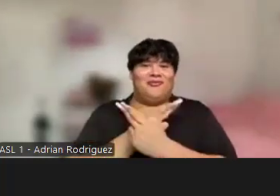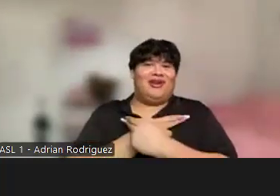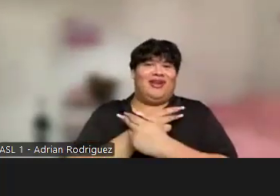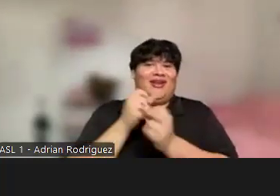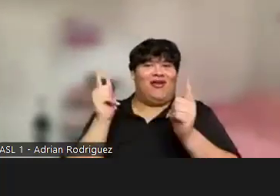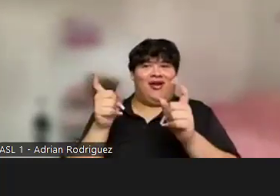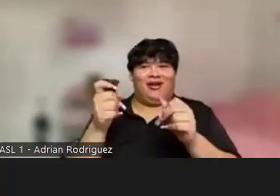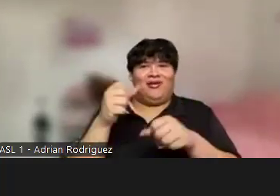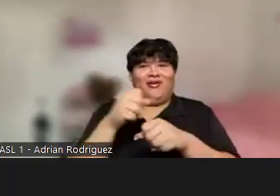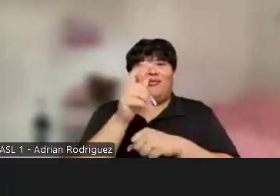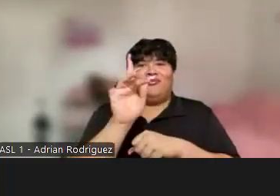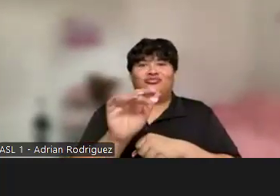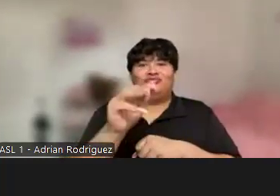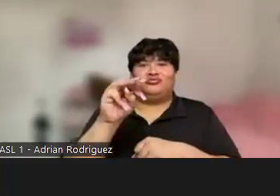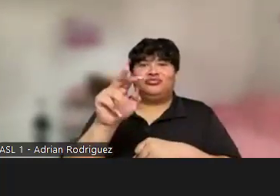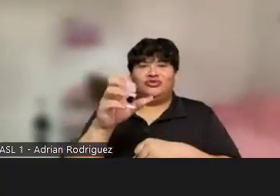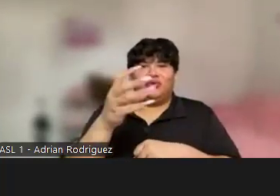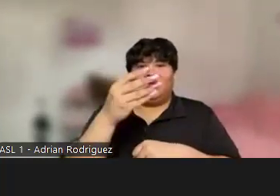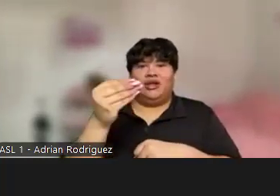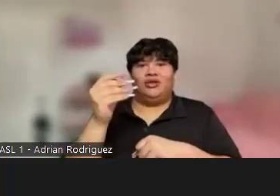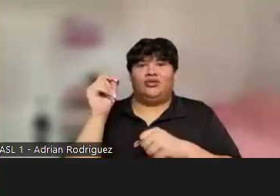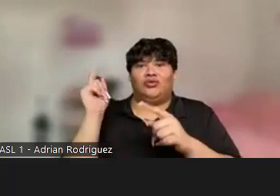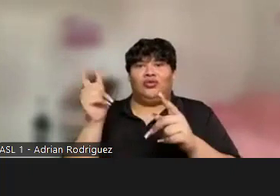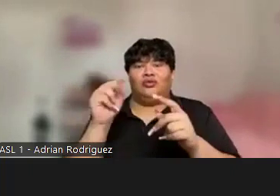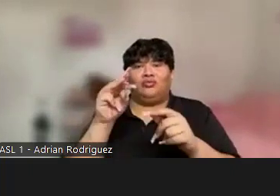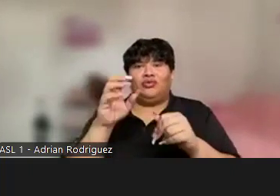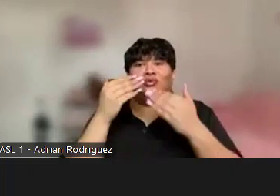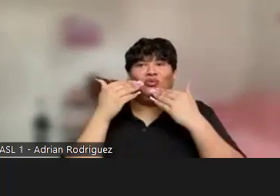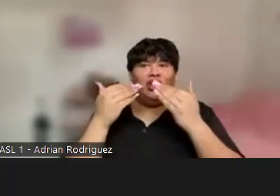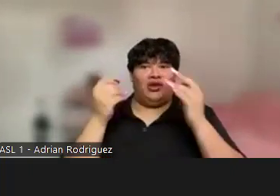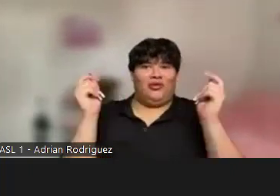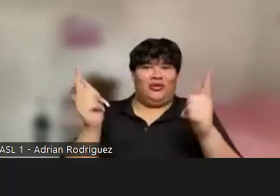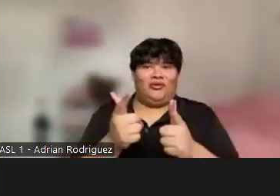mute yourself and we'll go ahead and mute the room. Thank you, everyone.